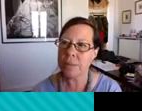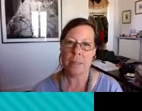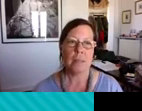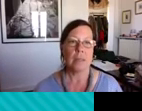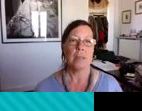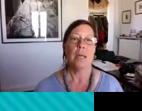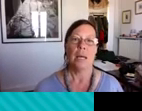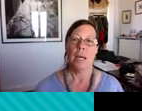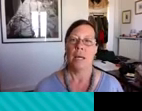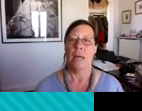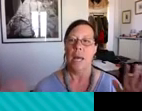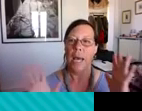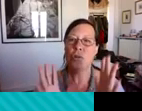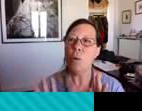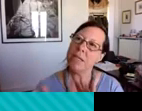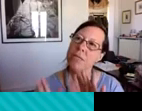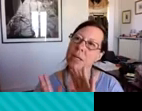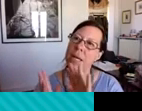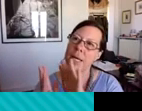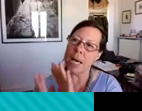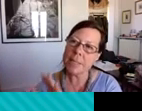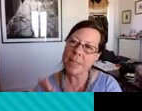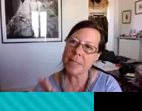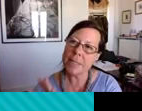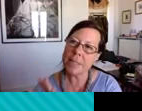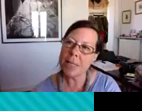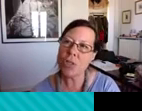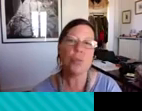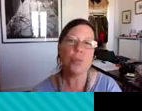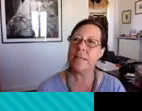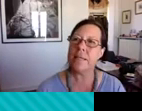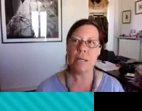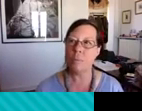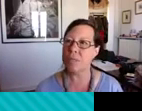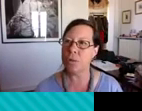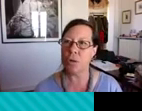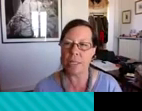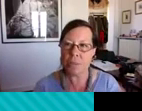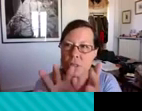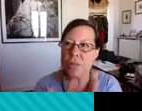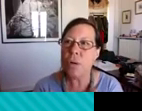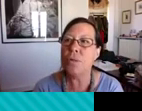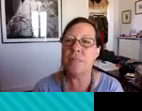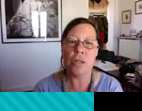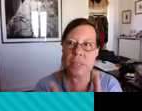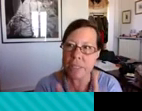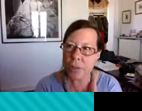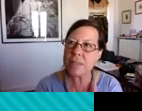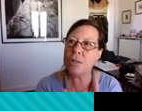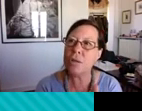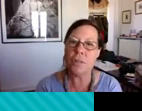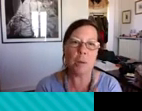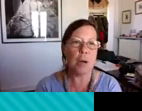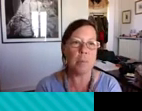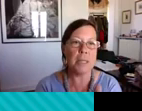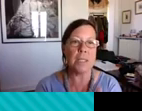works. And don't give attention to any idea that comes across, just those that are